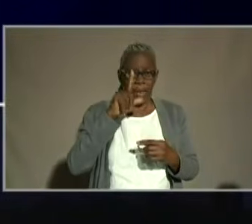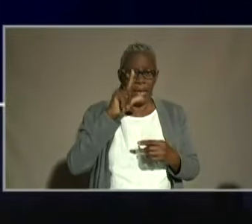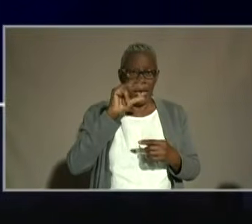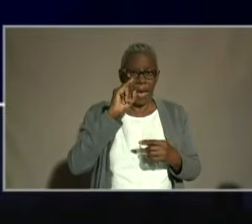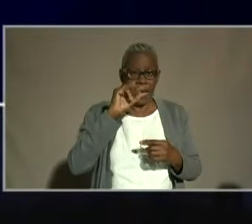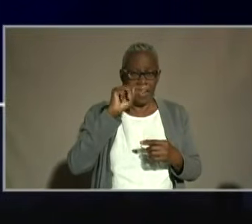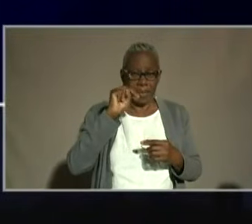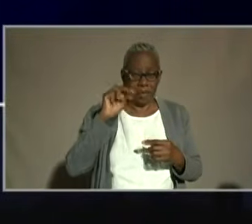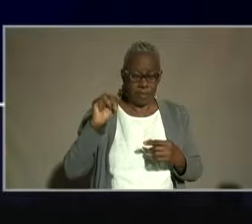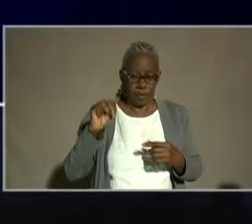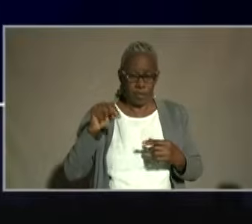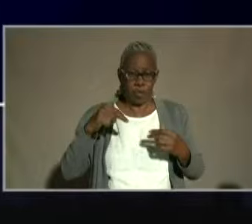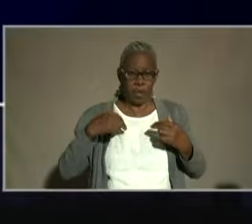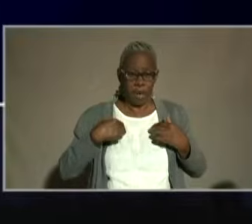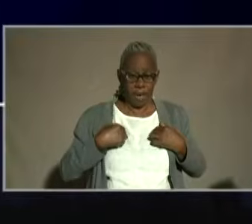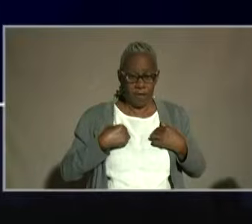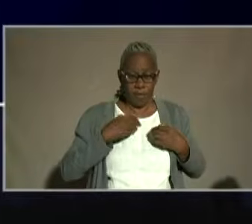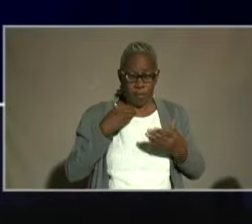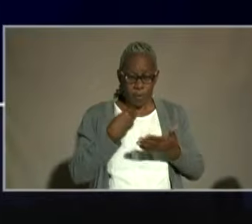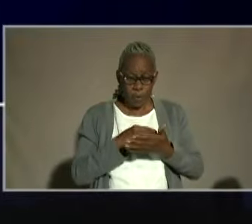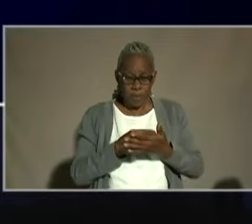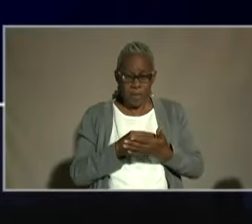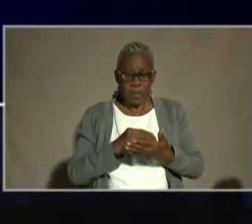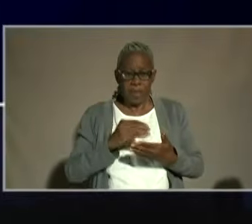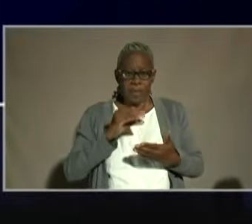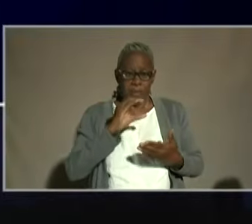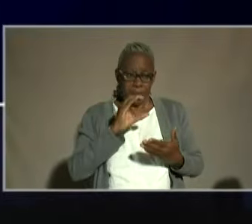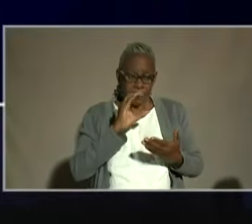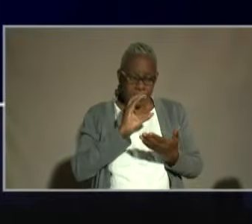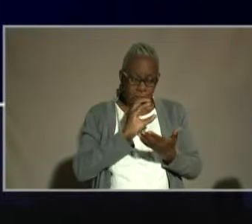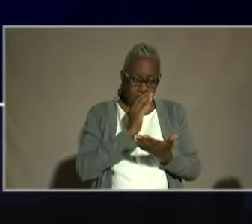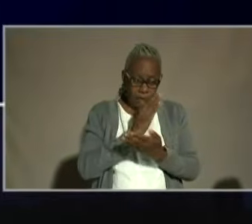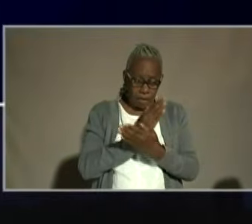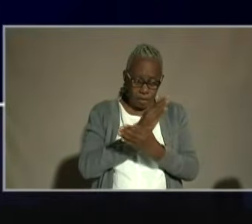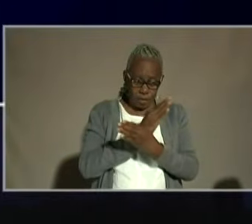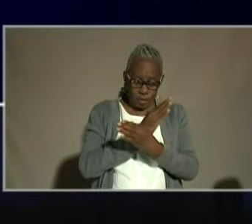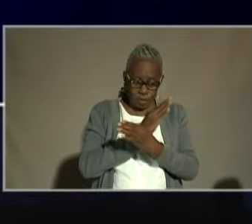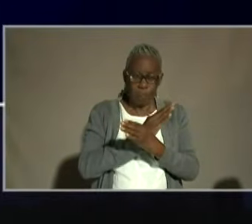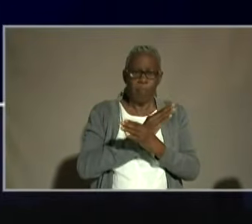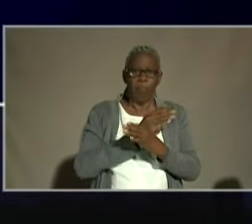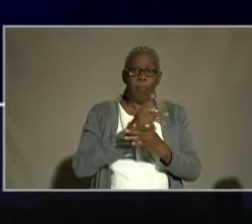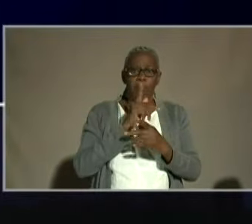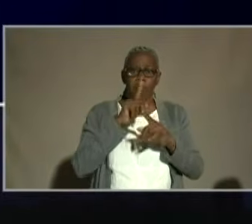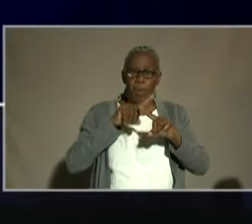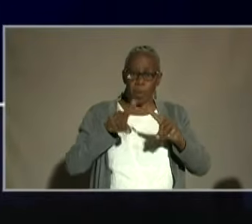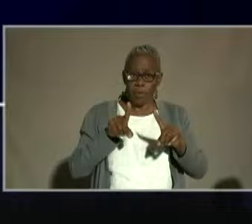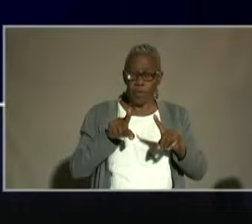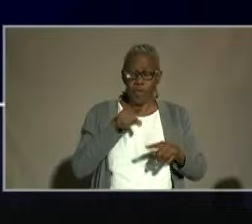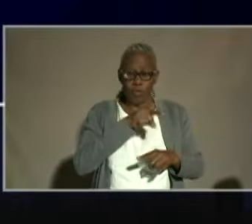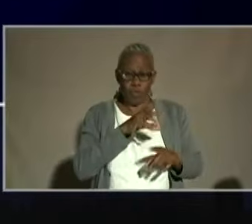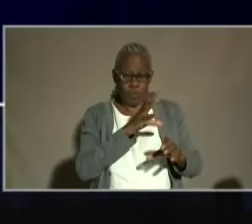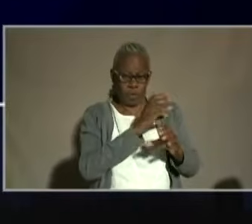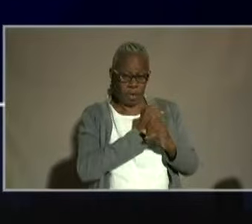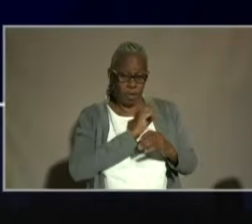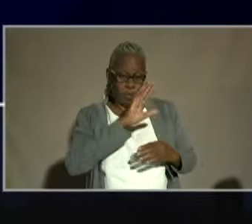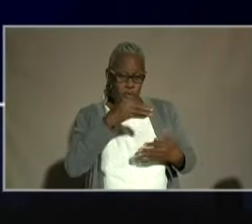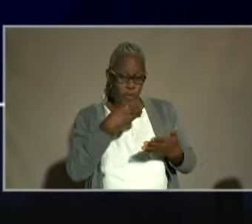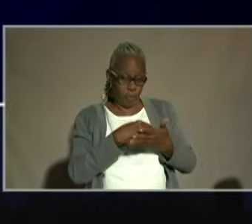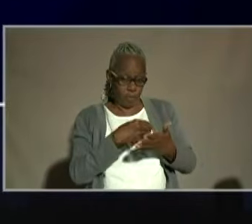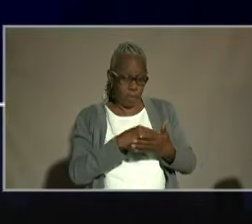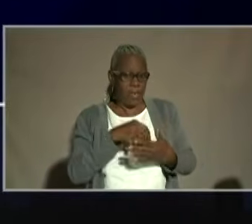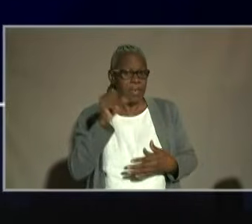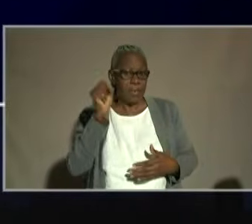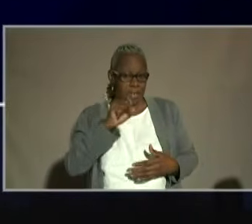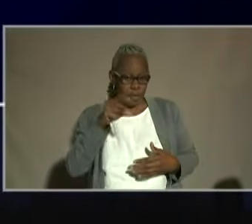money in Cash Plus, another Ponzi scheme where people lost lots of money, you got it out. And of course, you had money